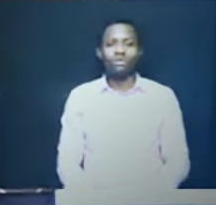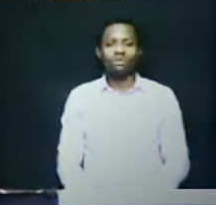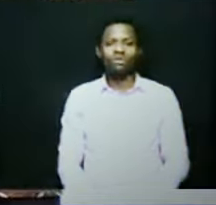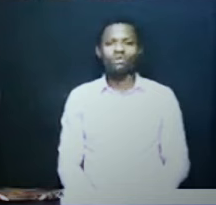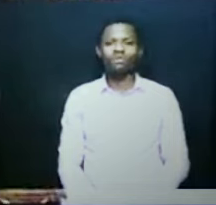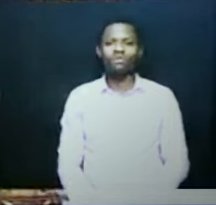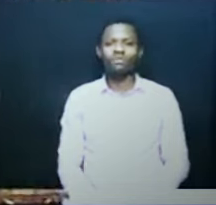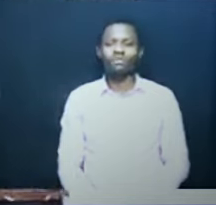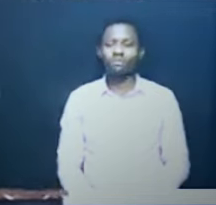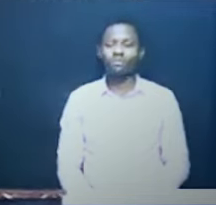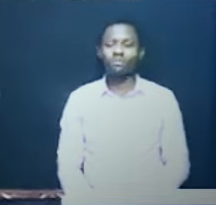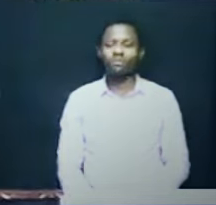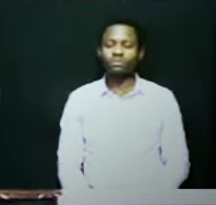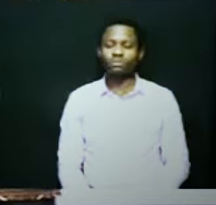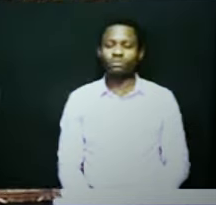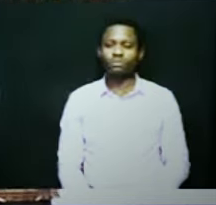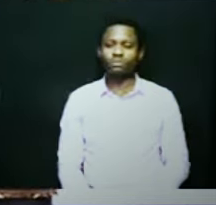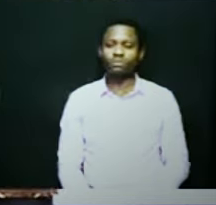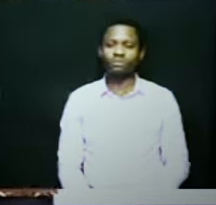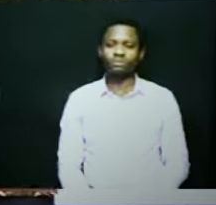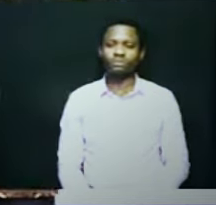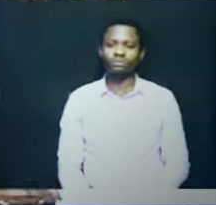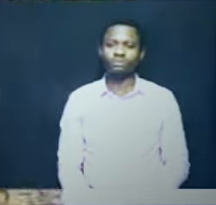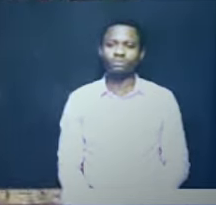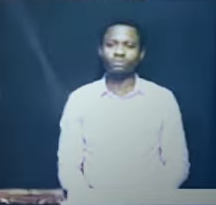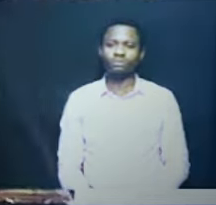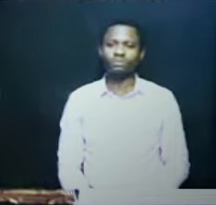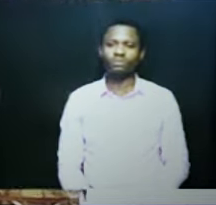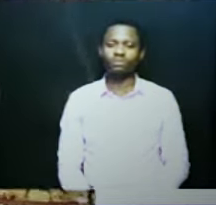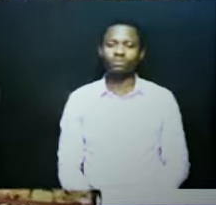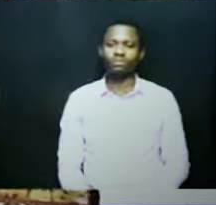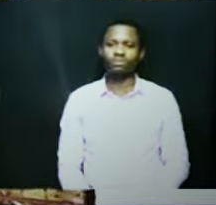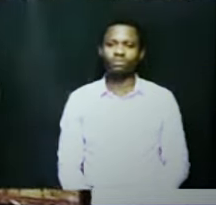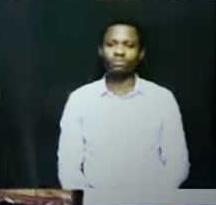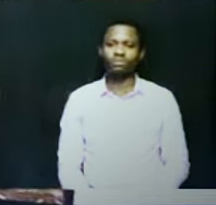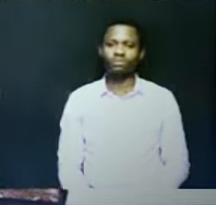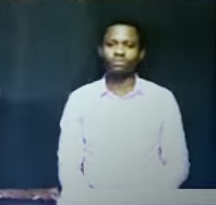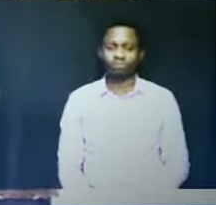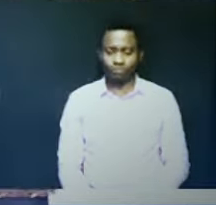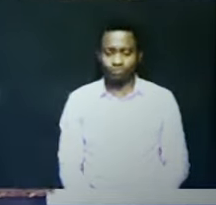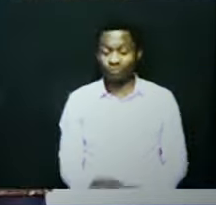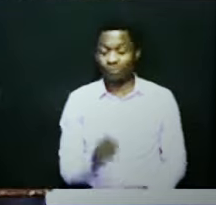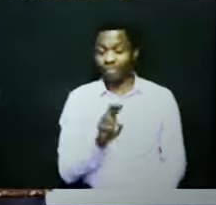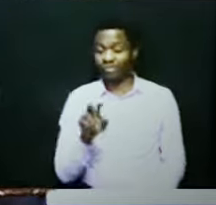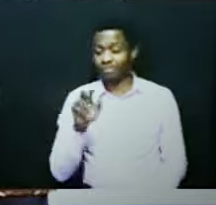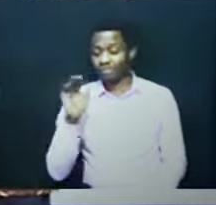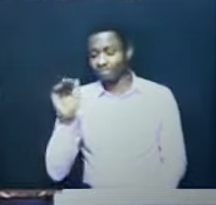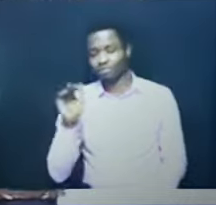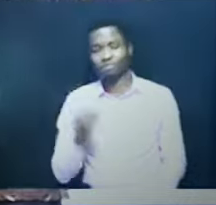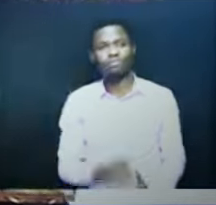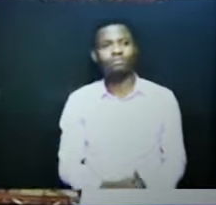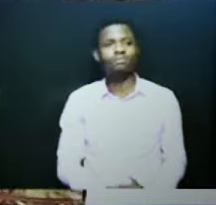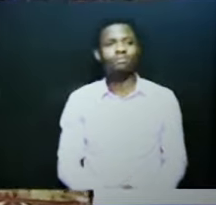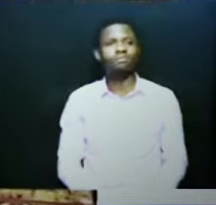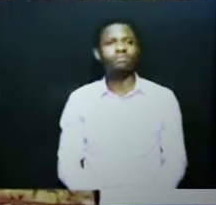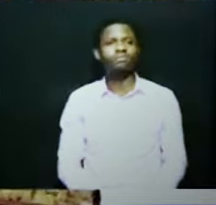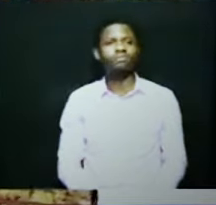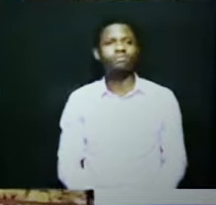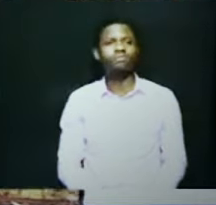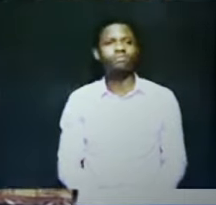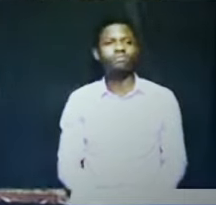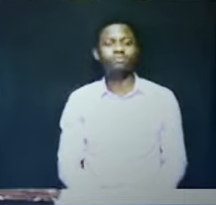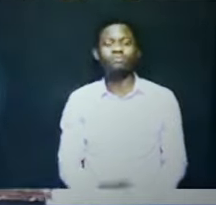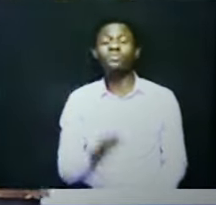gu wasuono and naho and nyekwa. Verse 15. Yeah, it was.